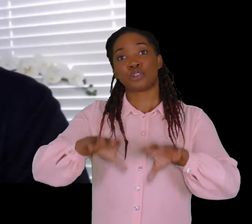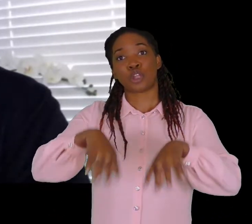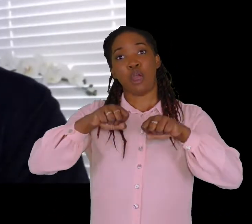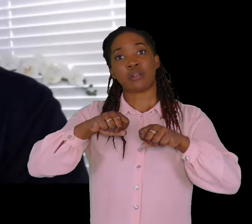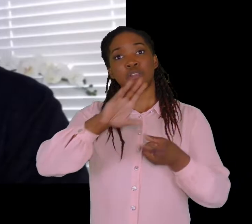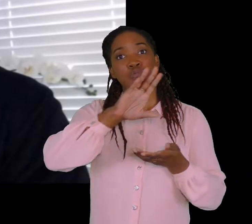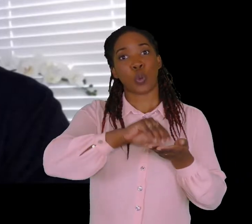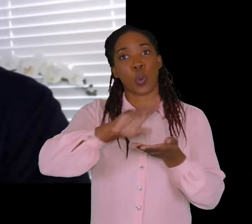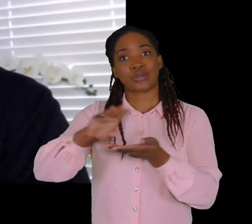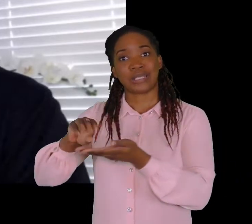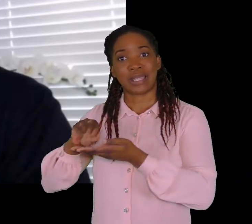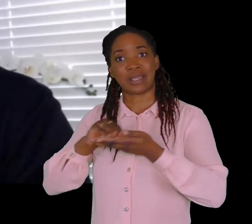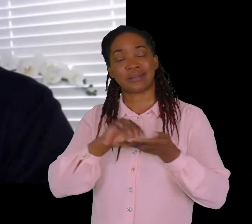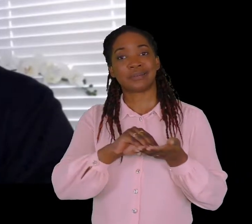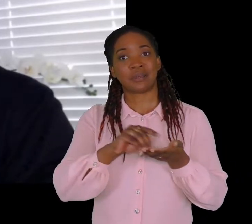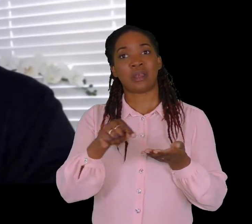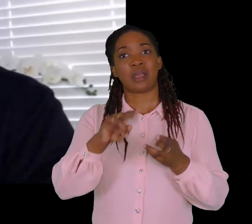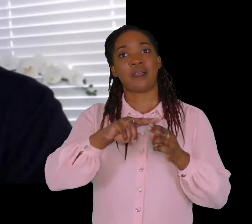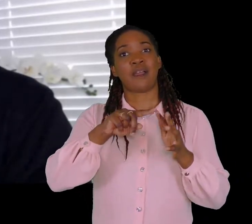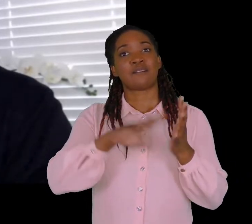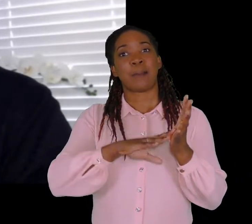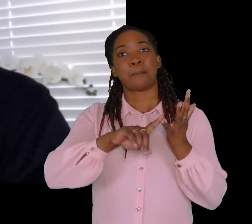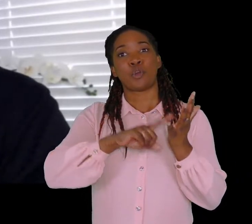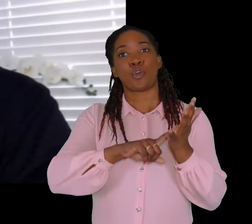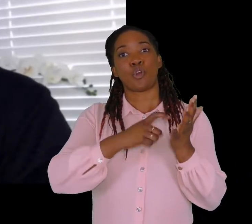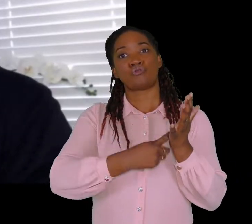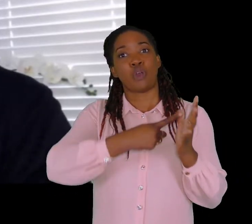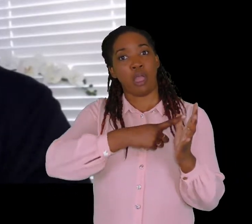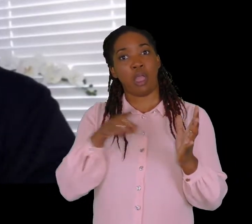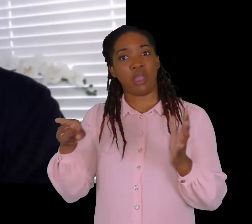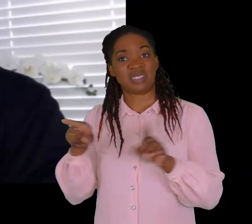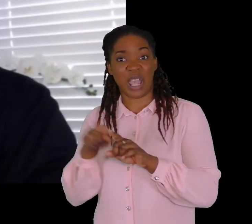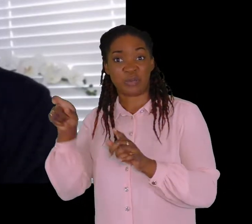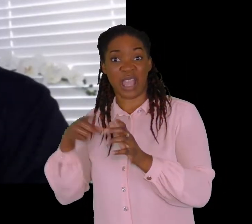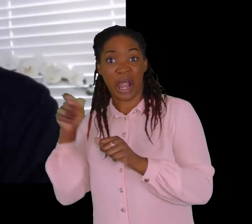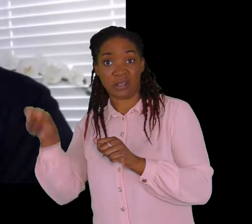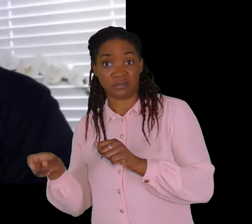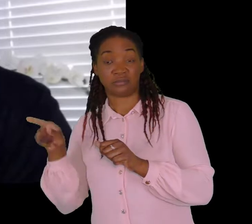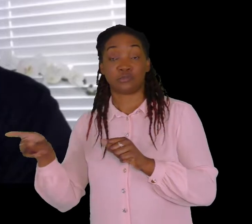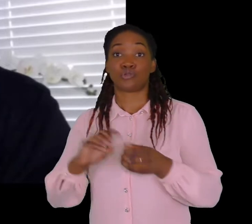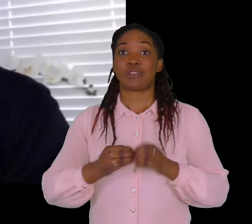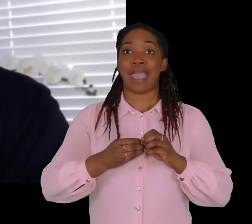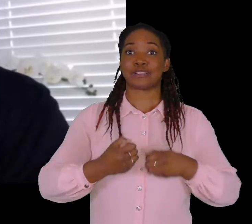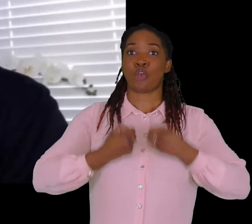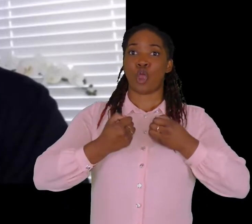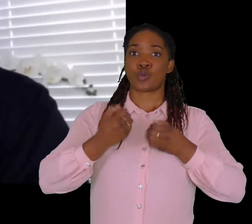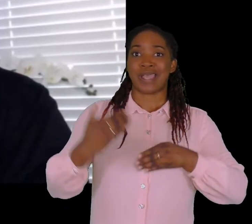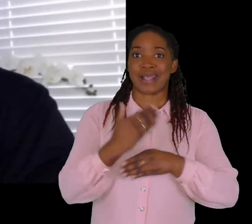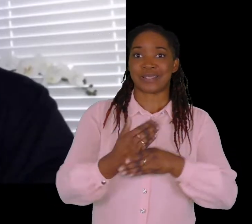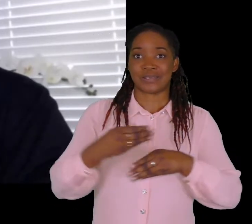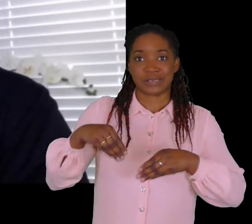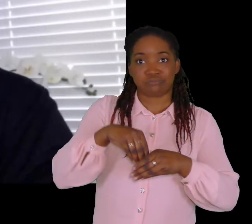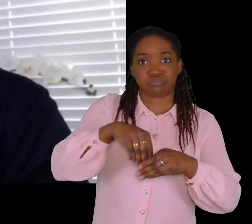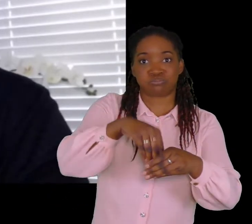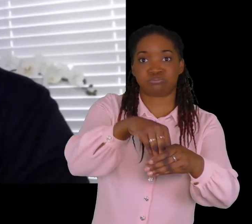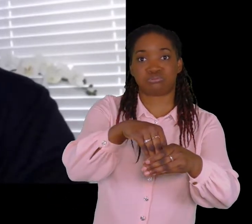started recording and collecting ephemera, as was Alan, to create files of our activities. And this became the